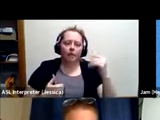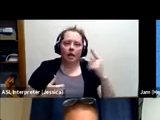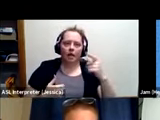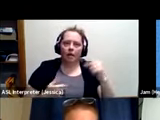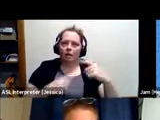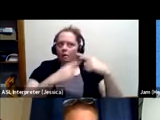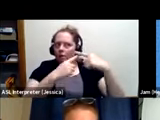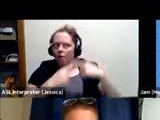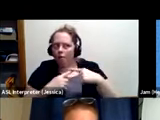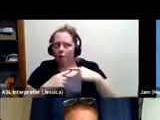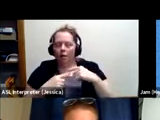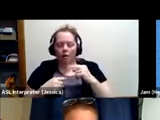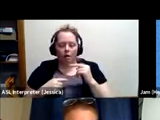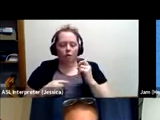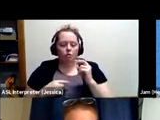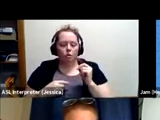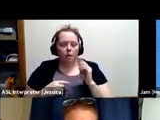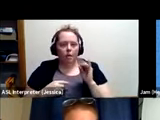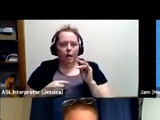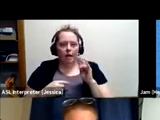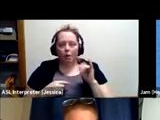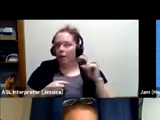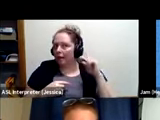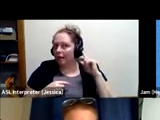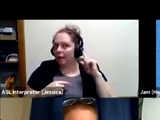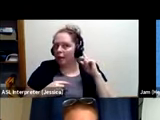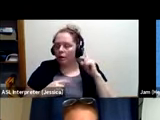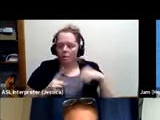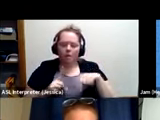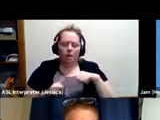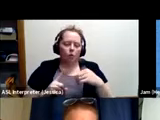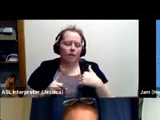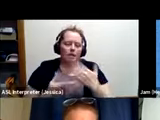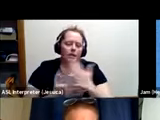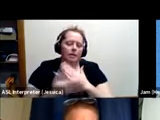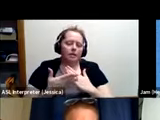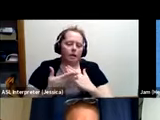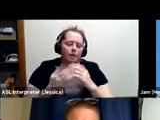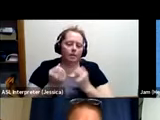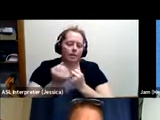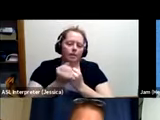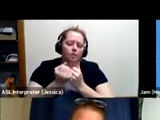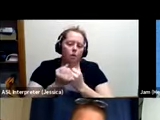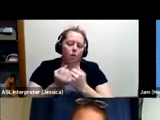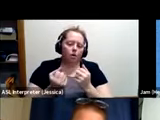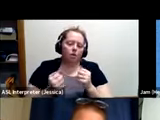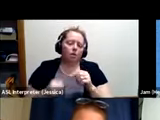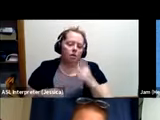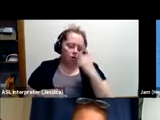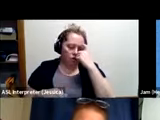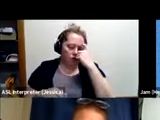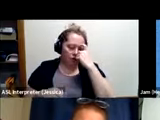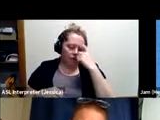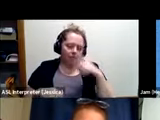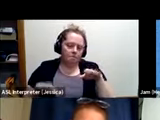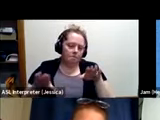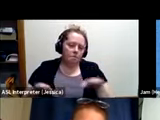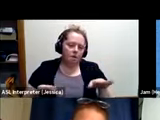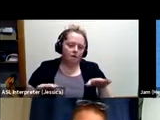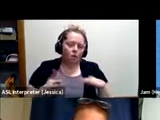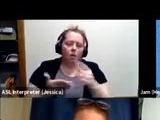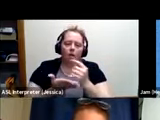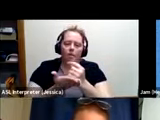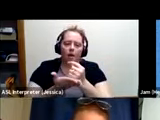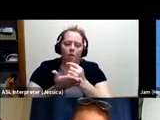And also we do have support groups that are based on cognitive behavioral therapy and minority stress models. So we're able to still